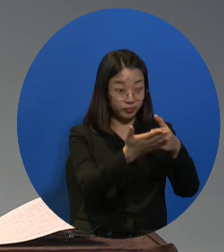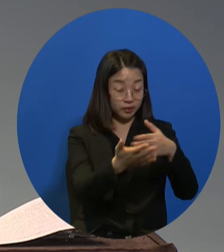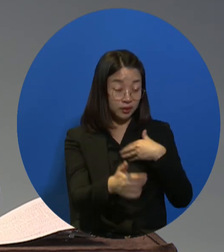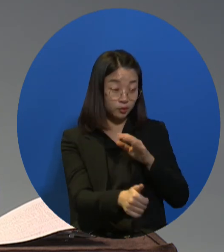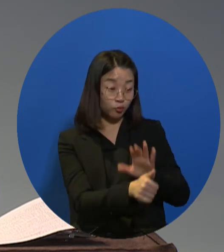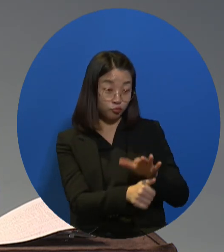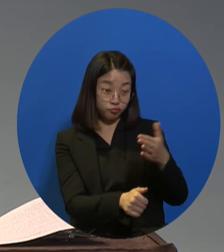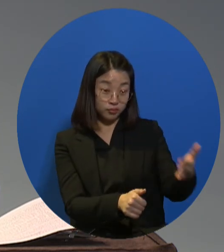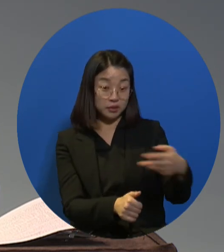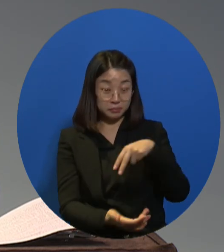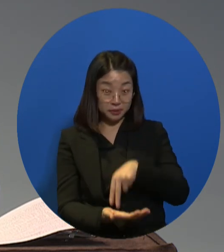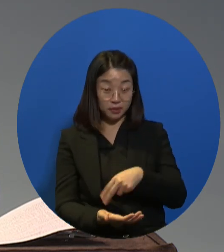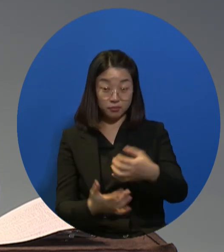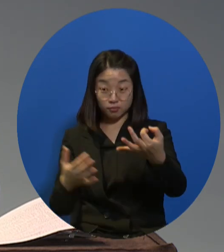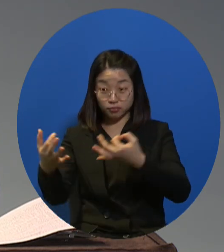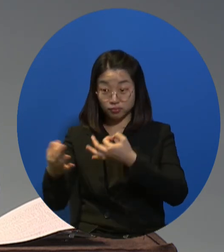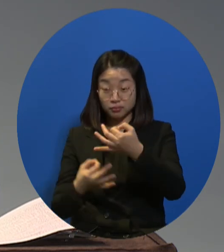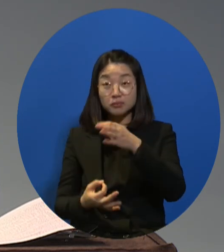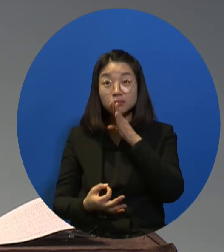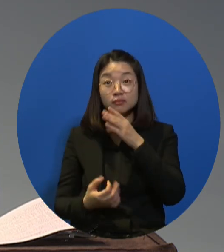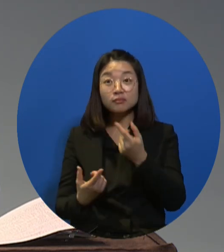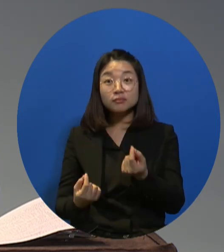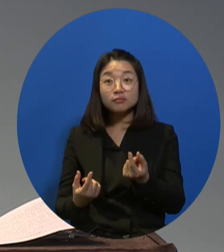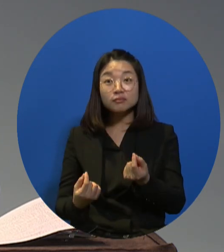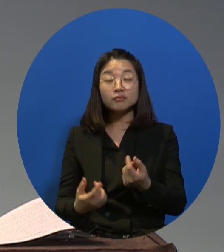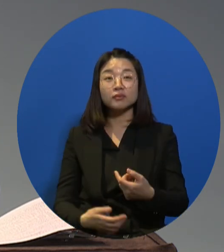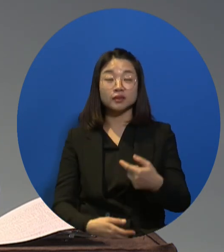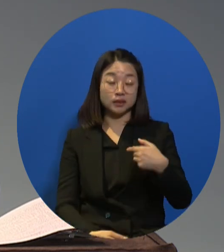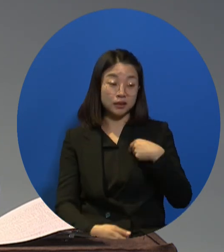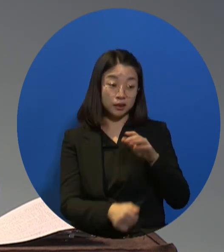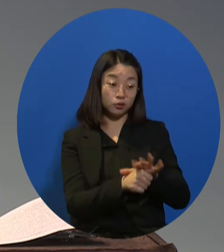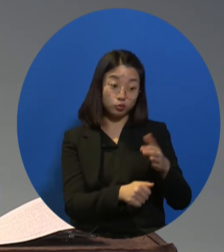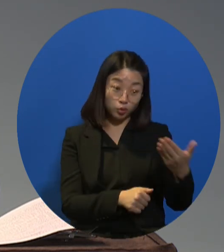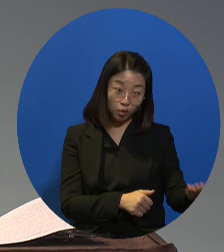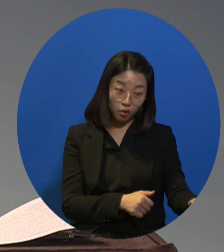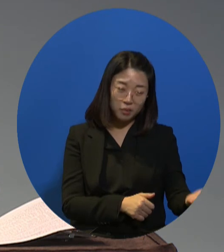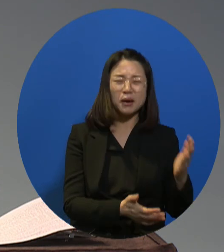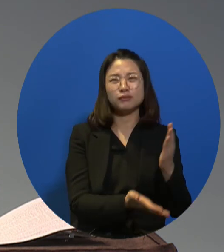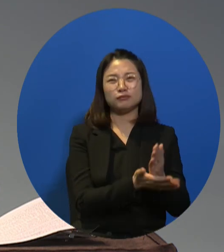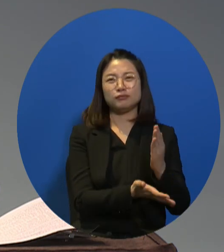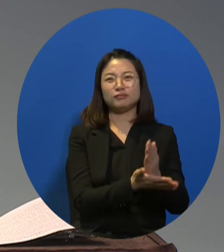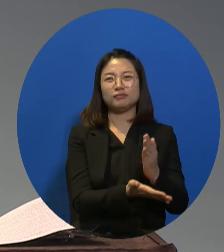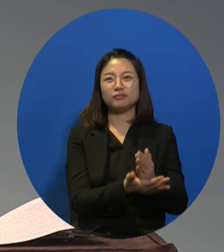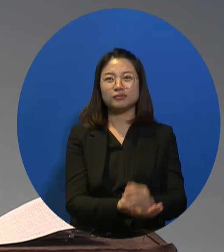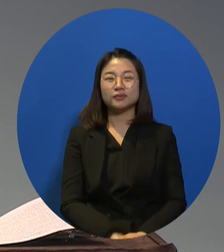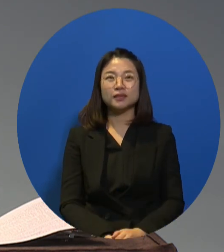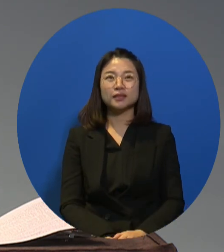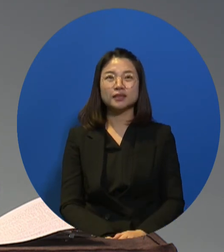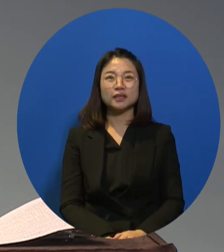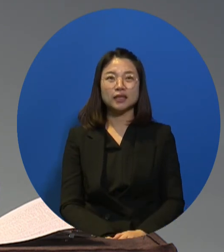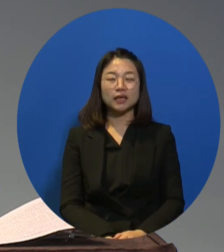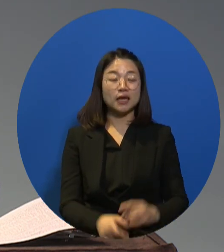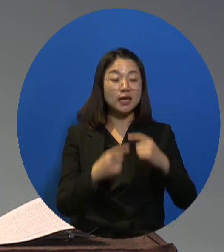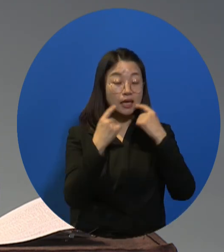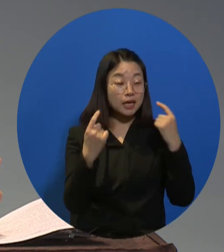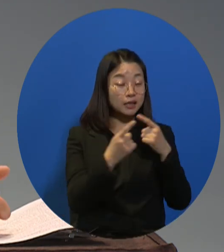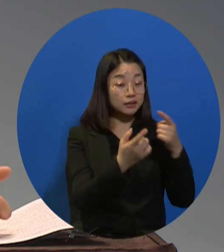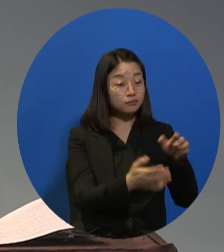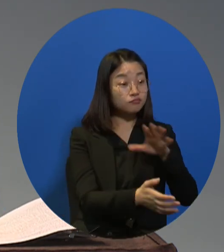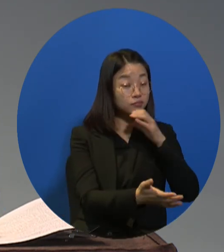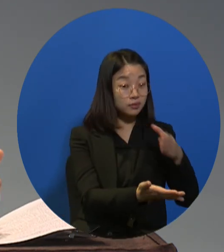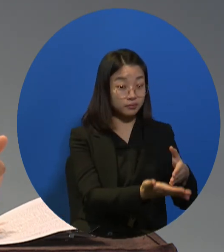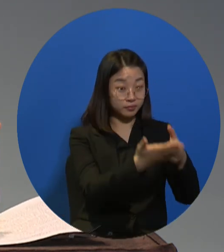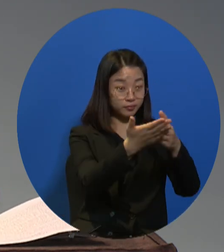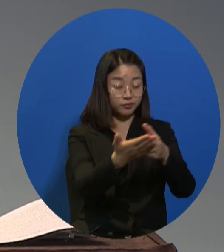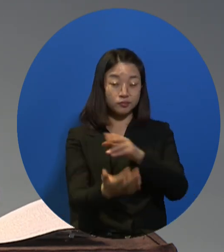the Commission should provide some kind of support to the individual or the plaintiff organization. There are many voices calling for that,